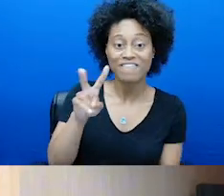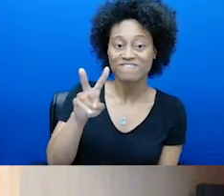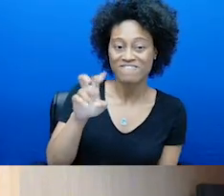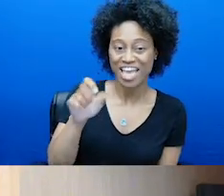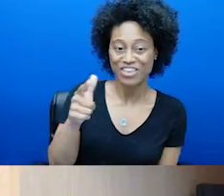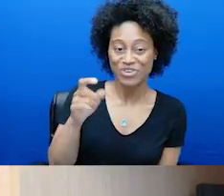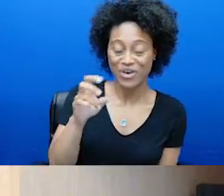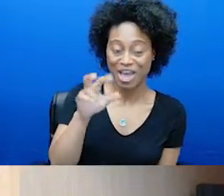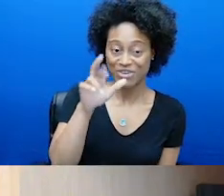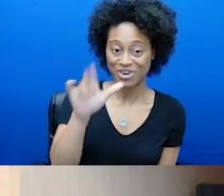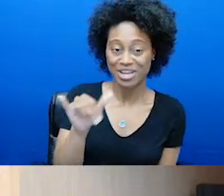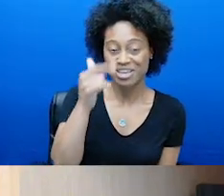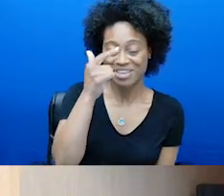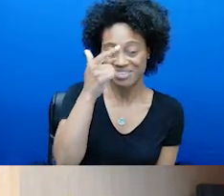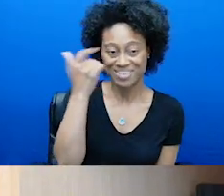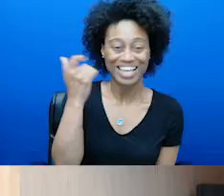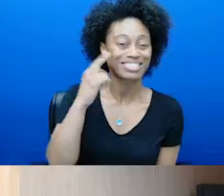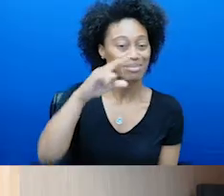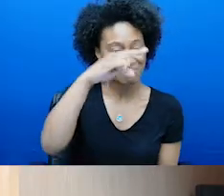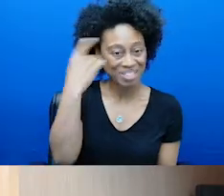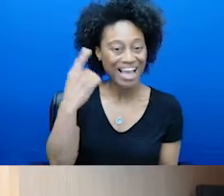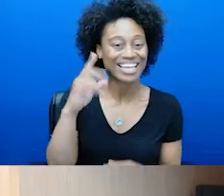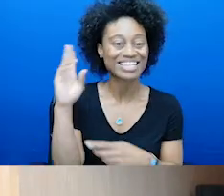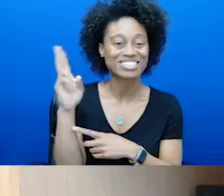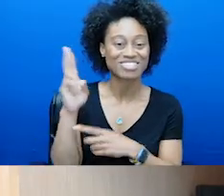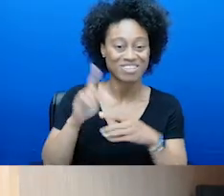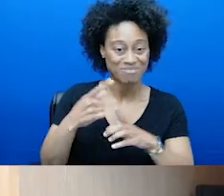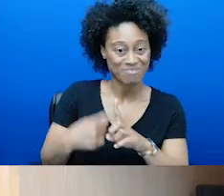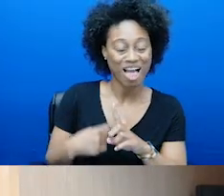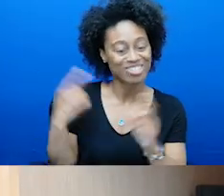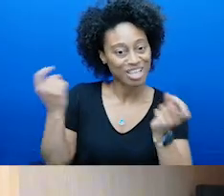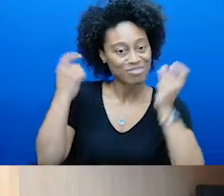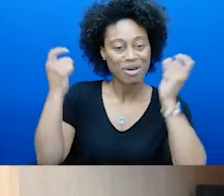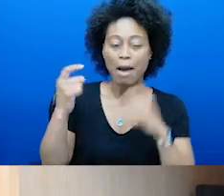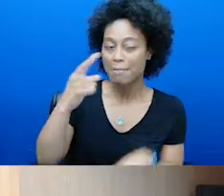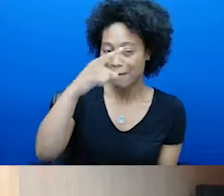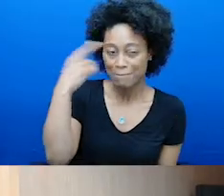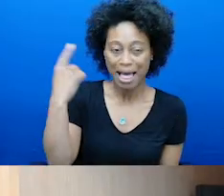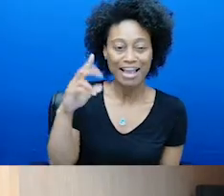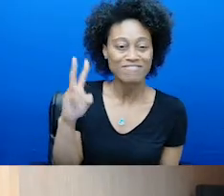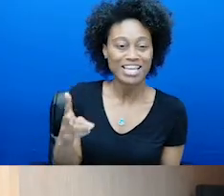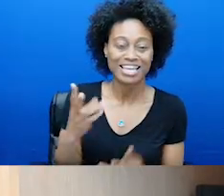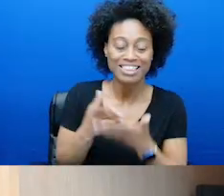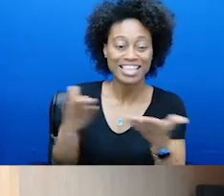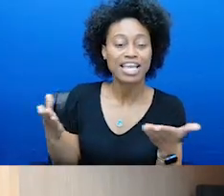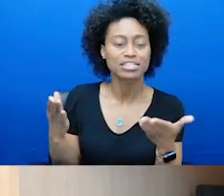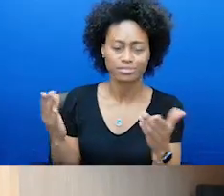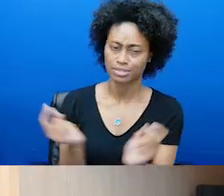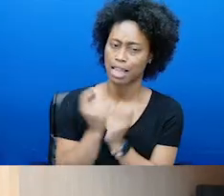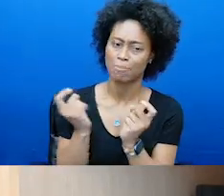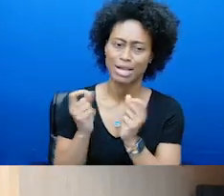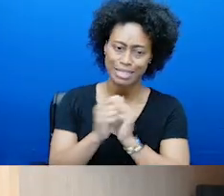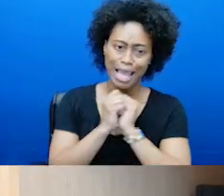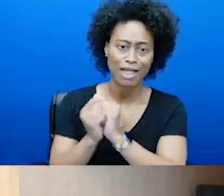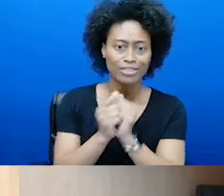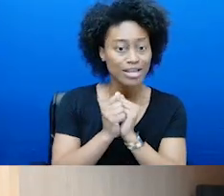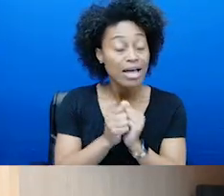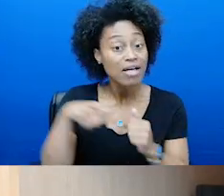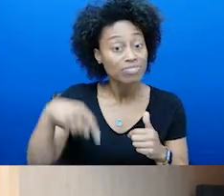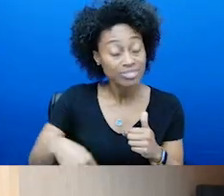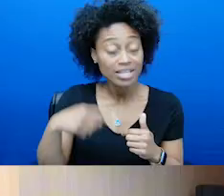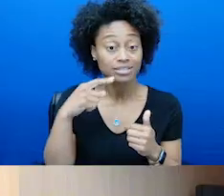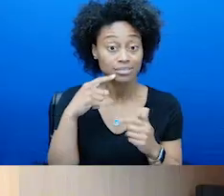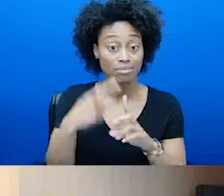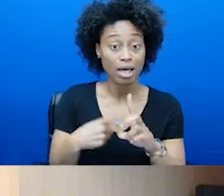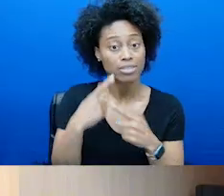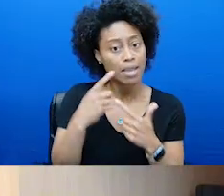is our celebration of all things Black and vegan. This month, tap into our content to learn more about our history as we connect the dots